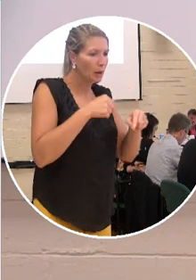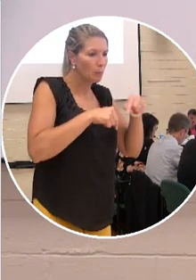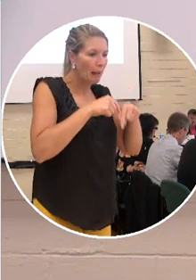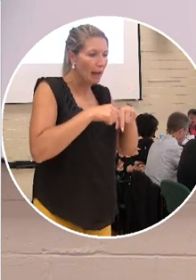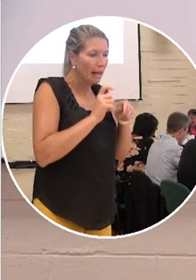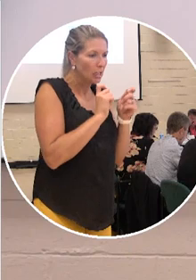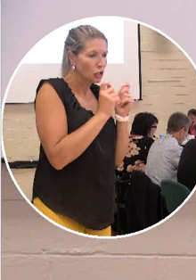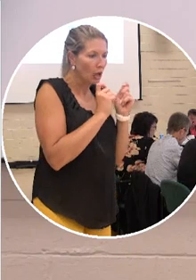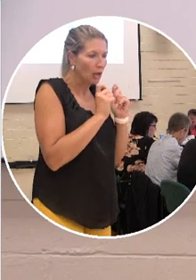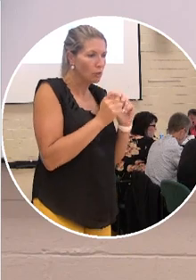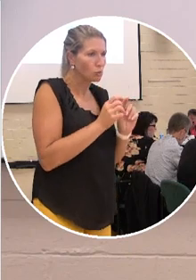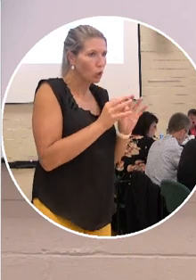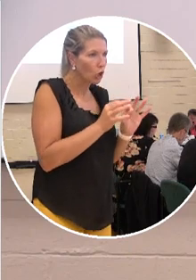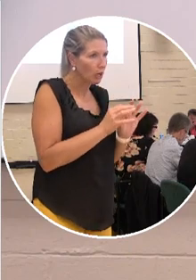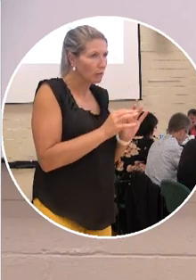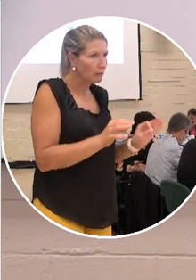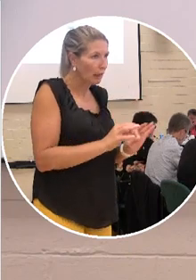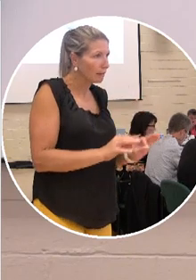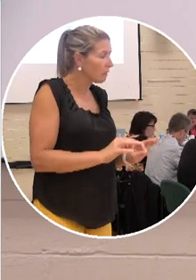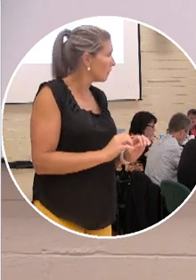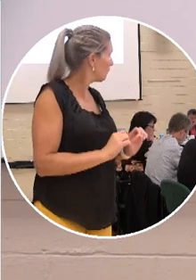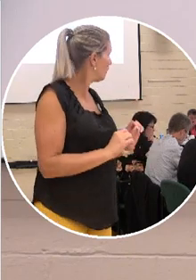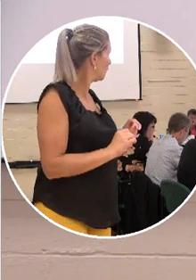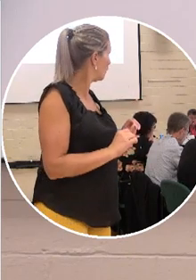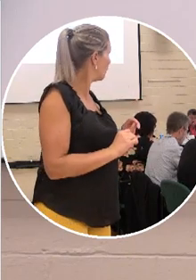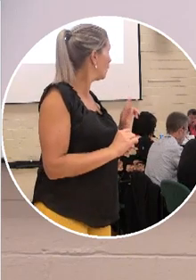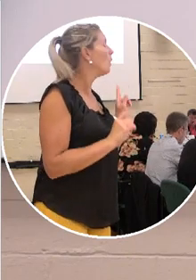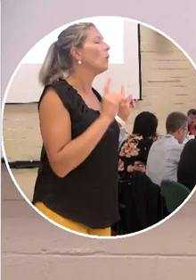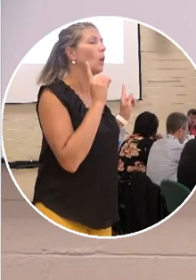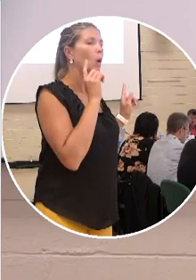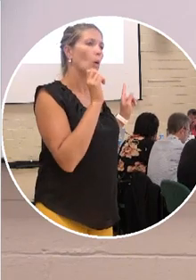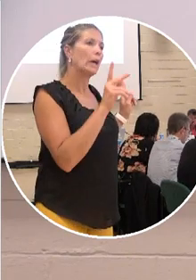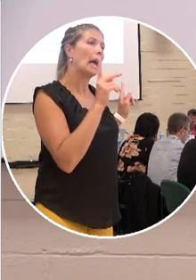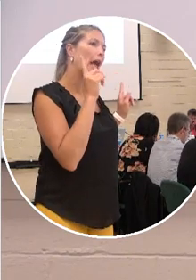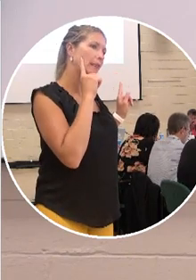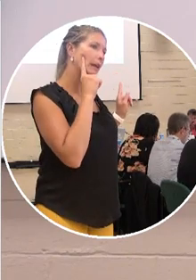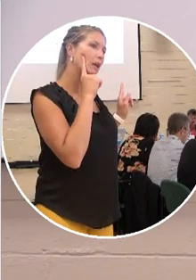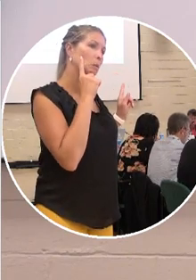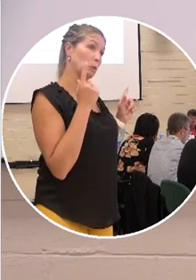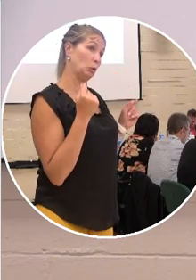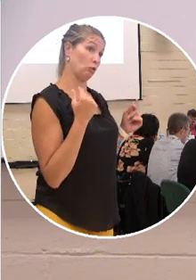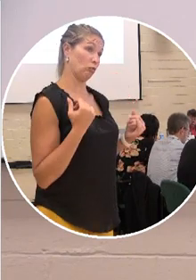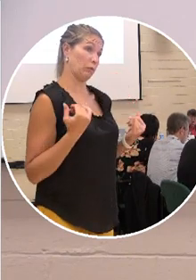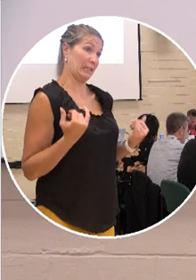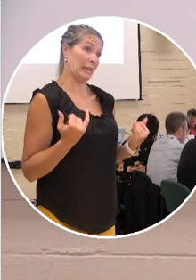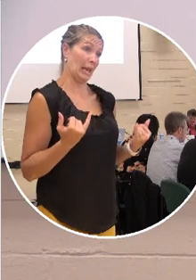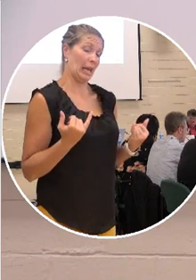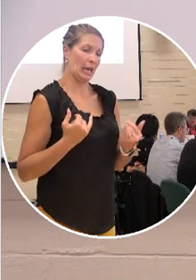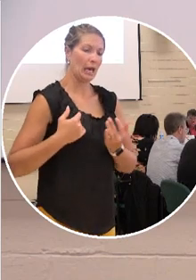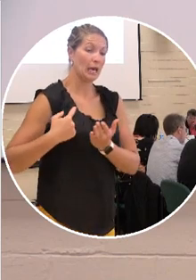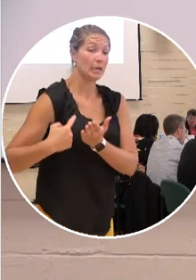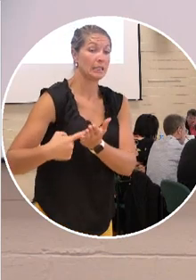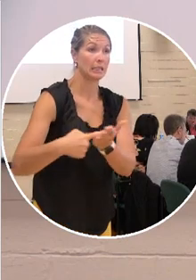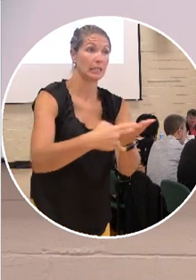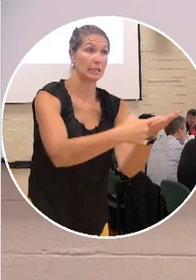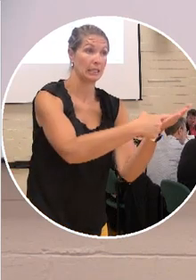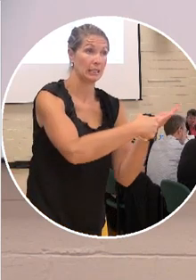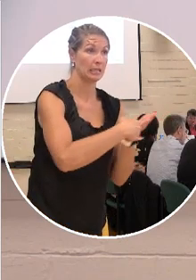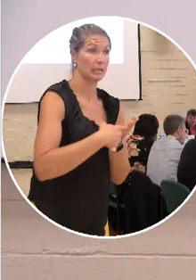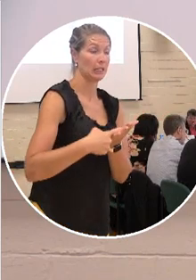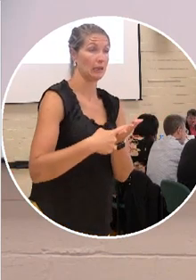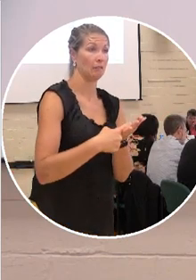Yep, okay. What we will do is go around the table, let everyone speak to this. Then we